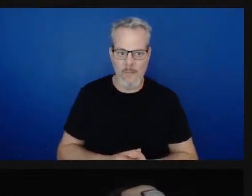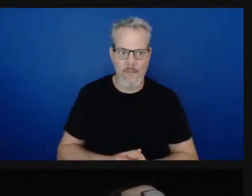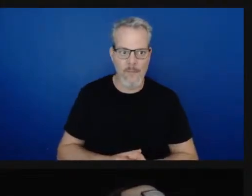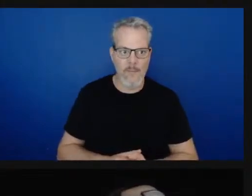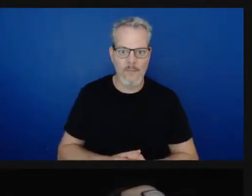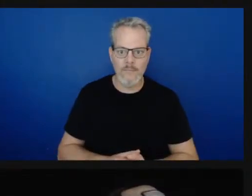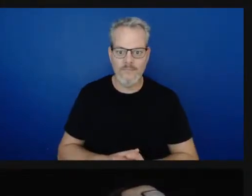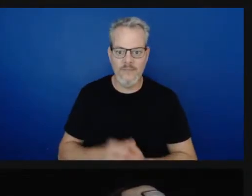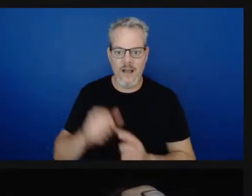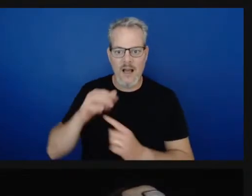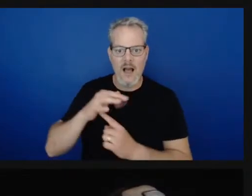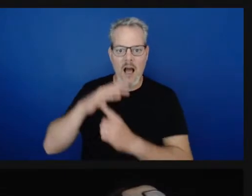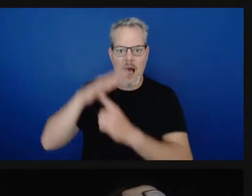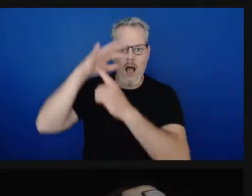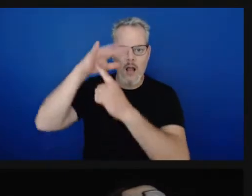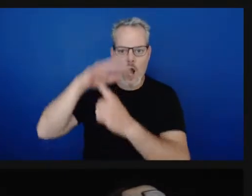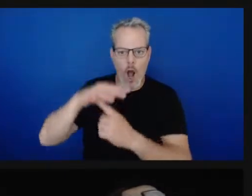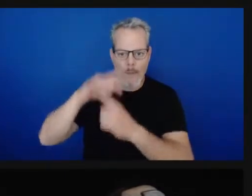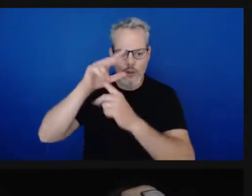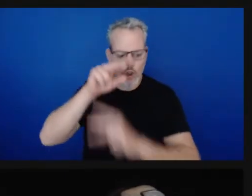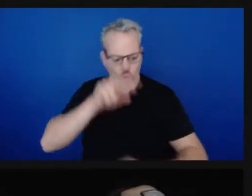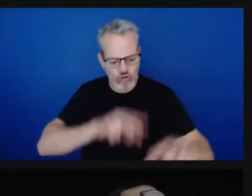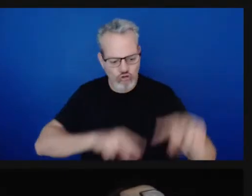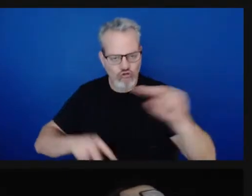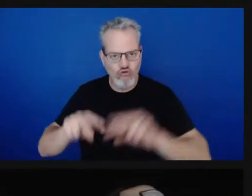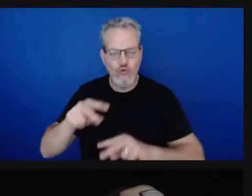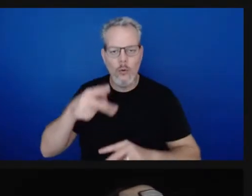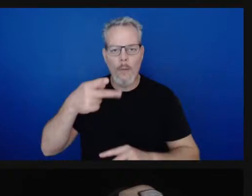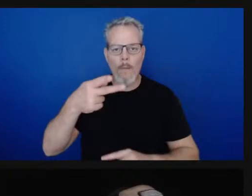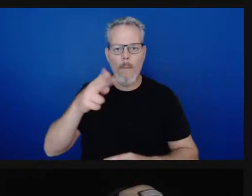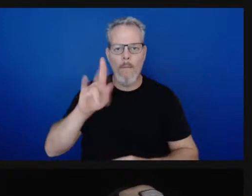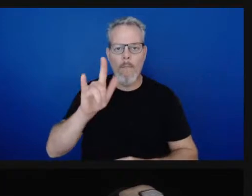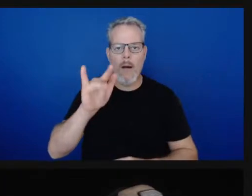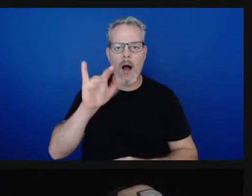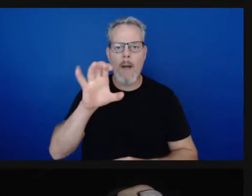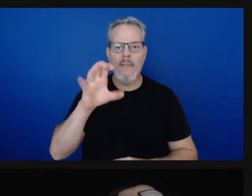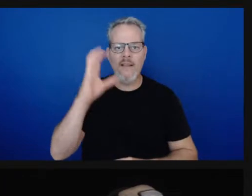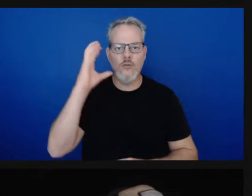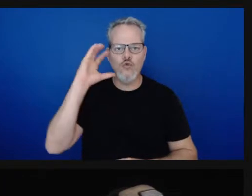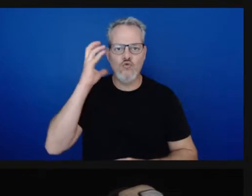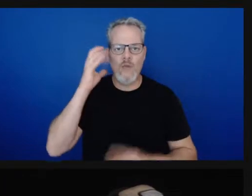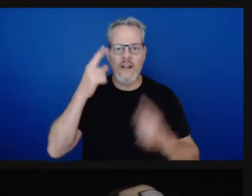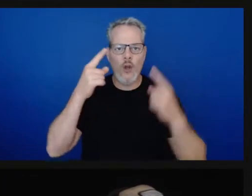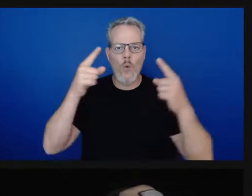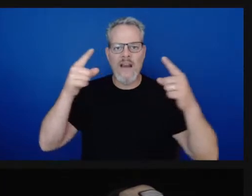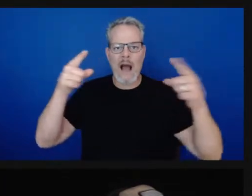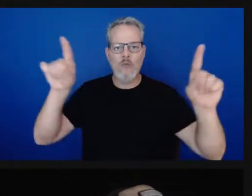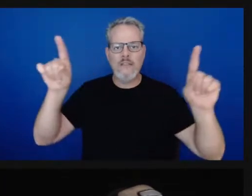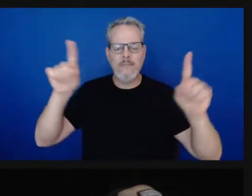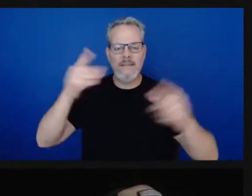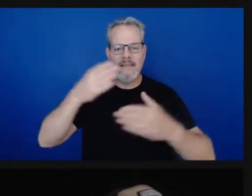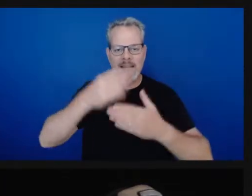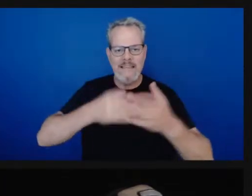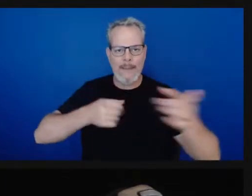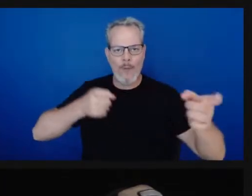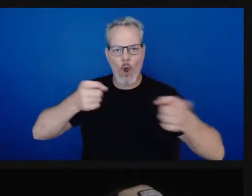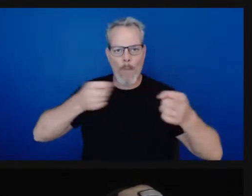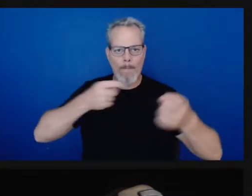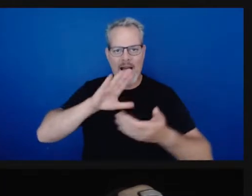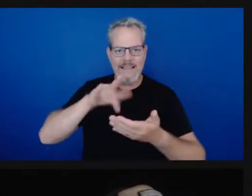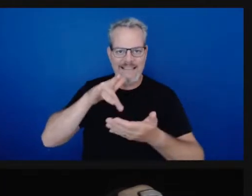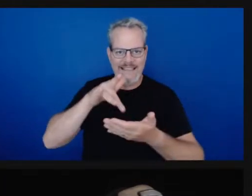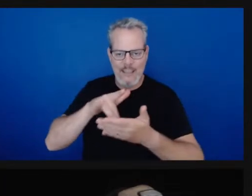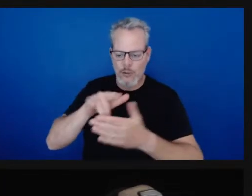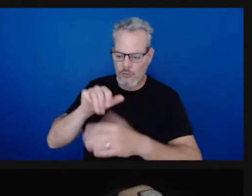Helicopter overflights, public radio announcements, remote command centers, alternate road planning, construction. They